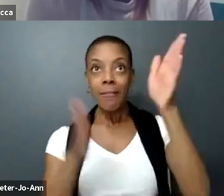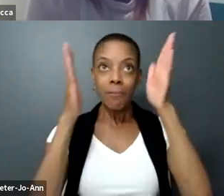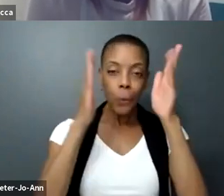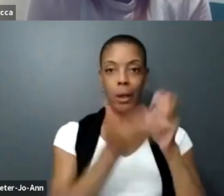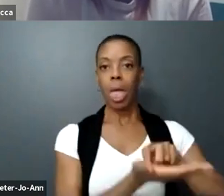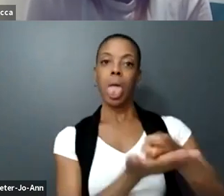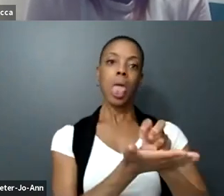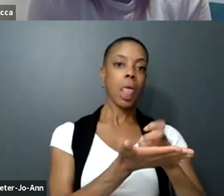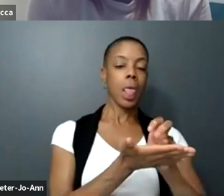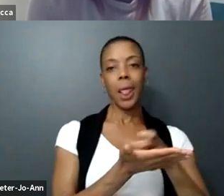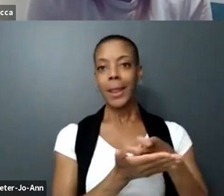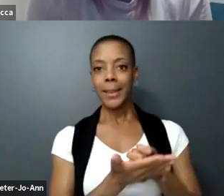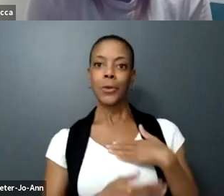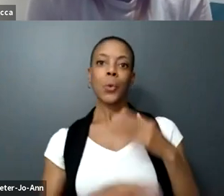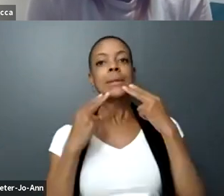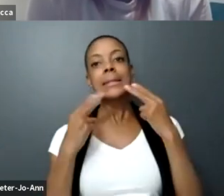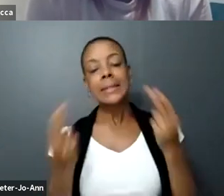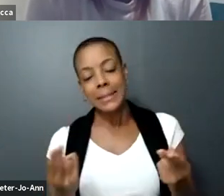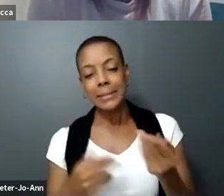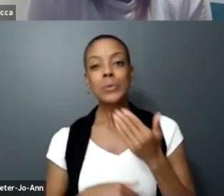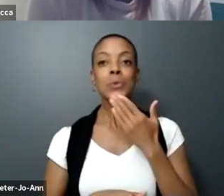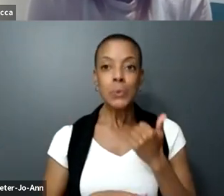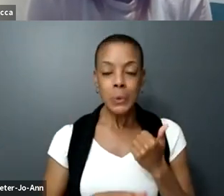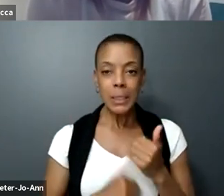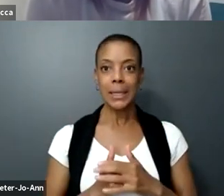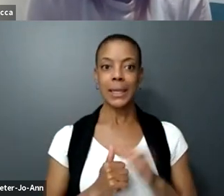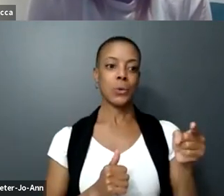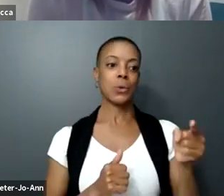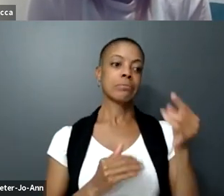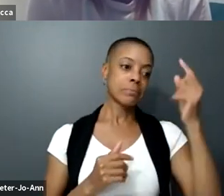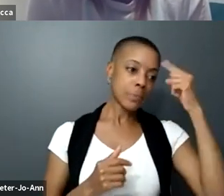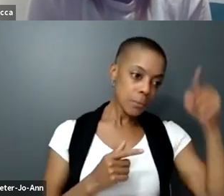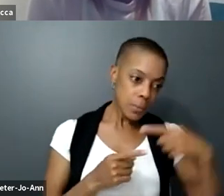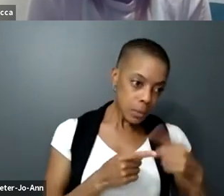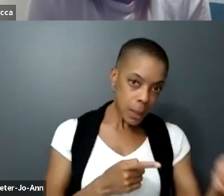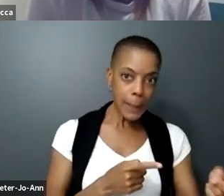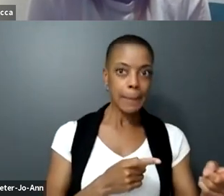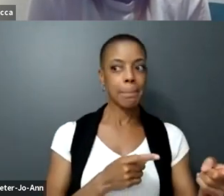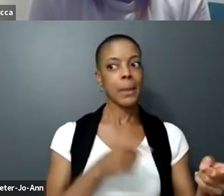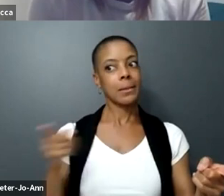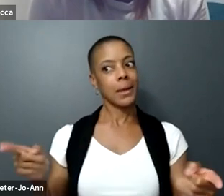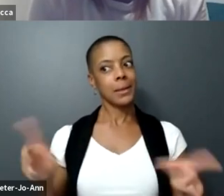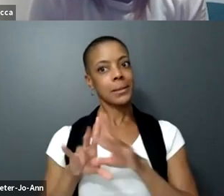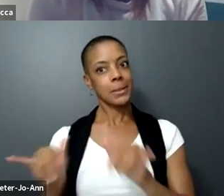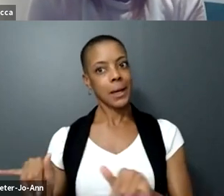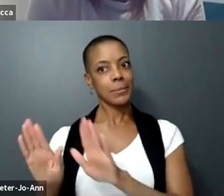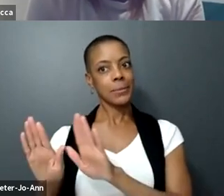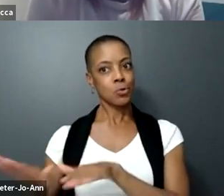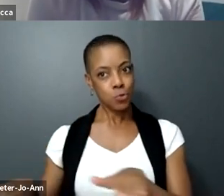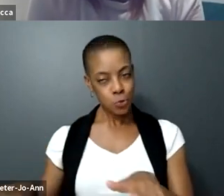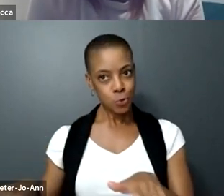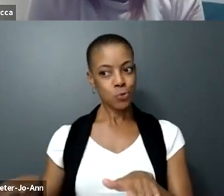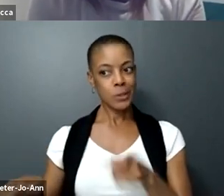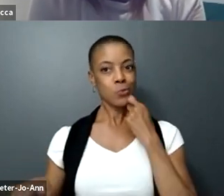course, they're so innocent and sweet. And all you can do is think about them and, of course, all the children that have been located in the past